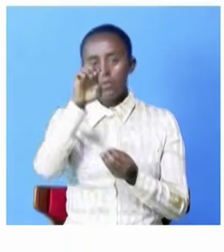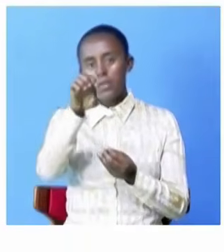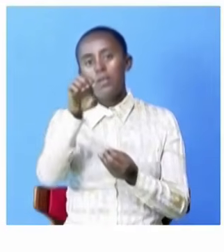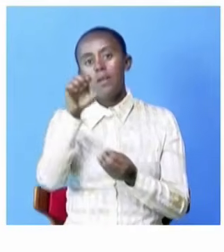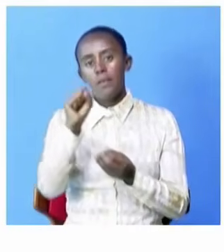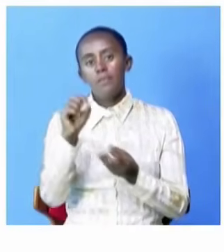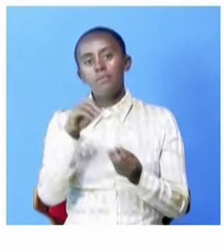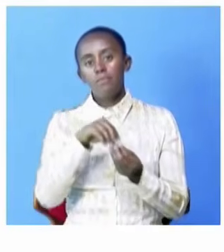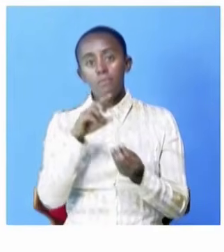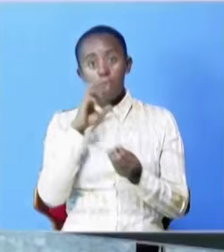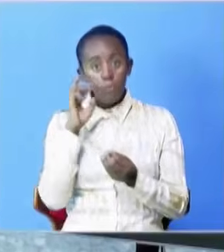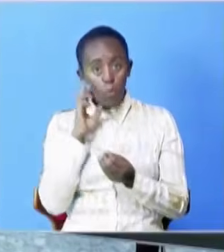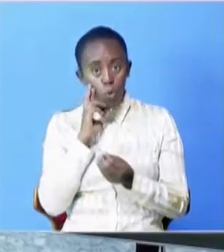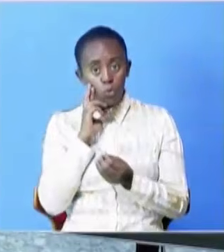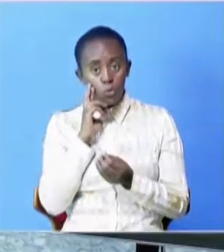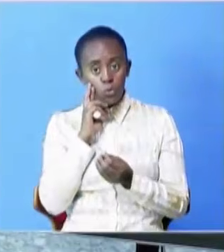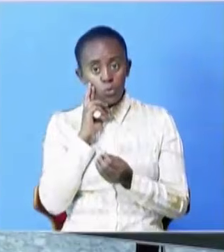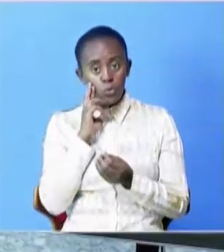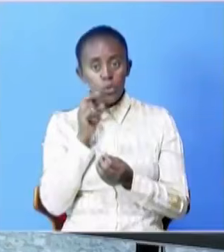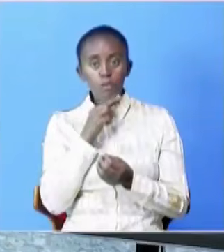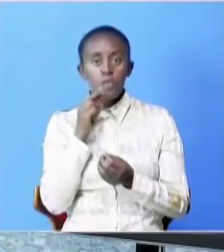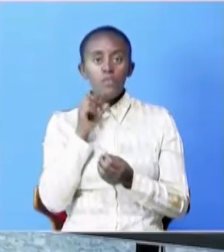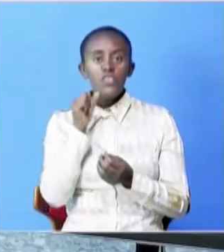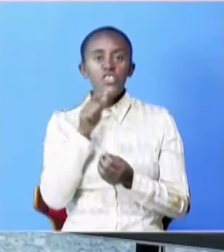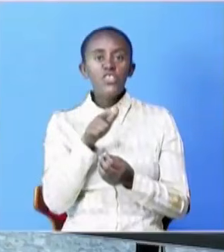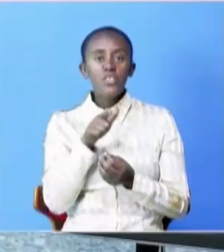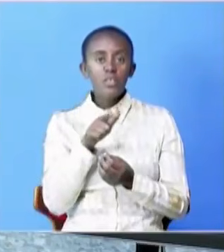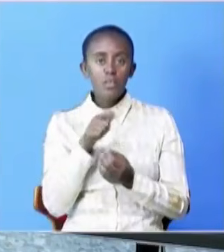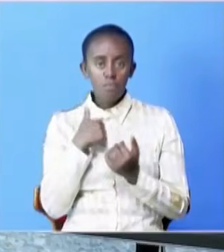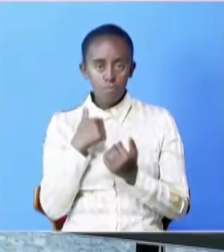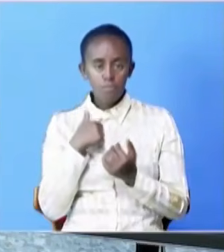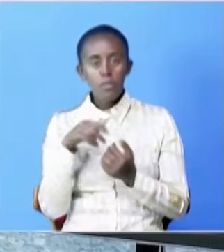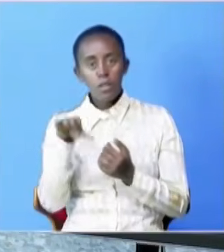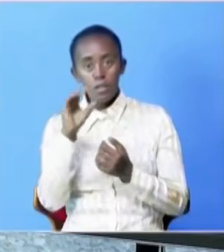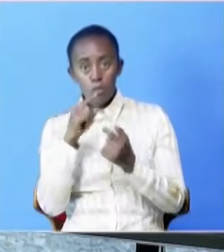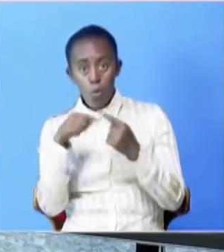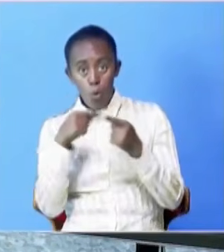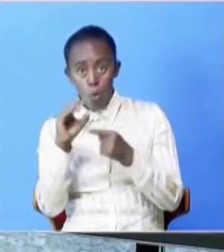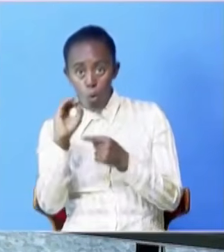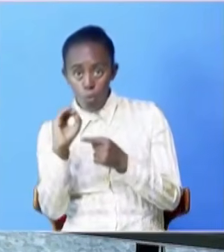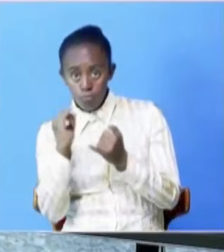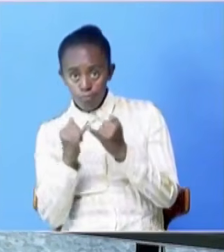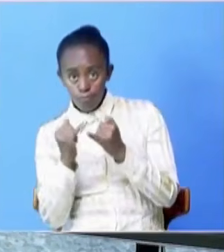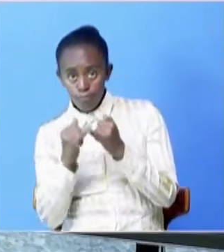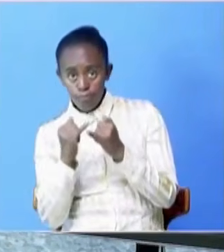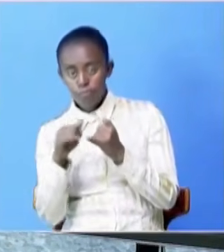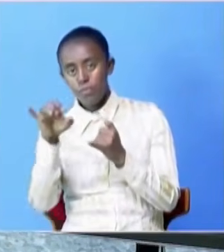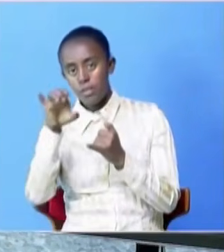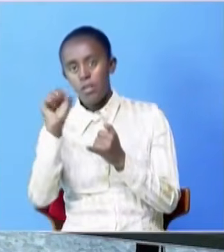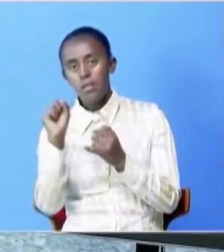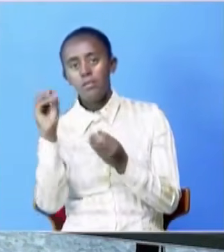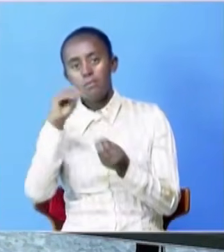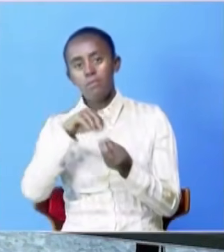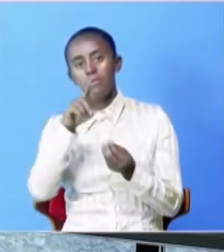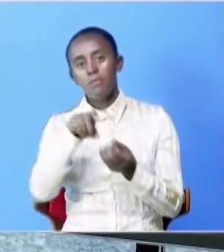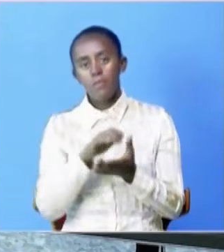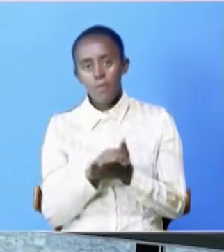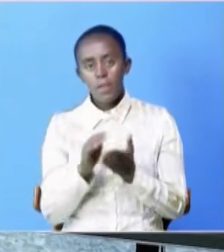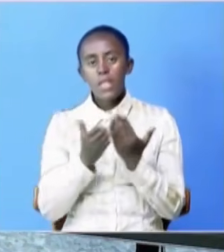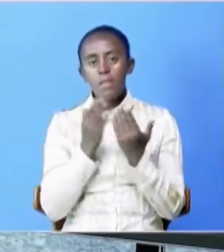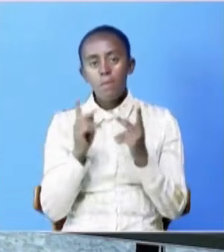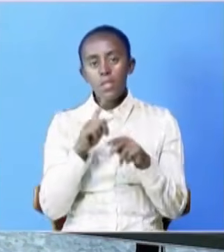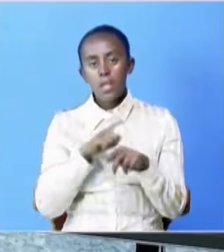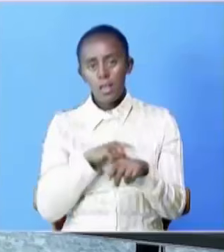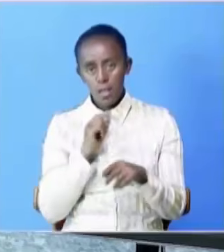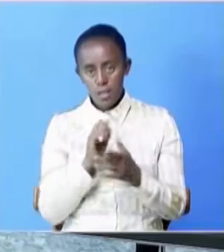es because verbs that end with o, they often take es in their verb in the simple